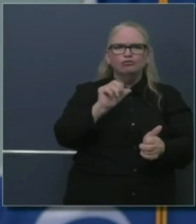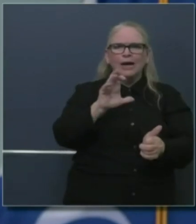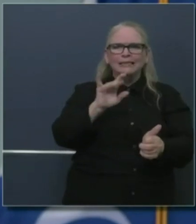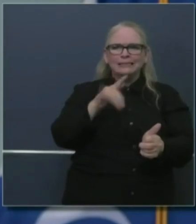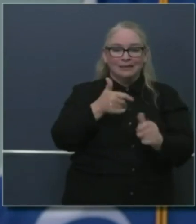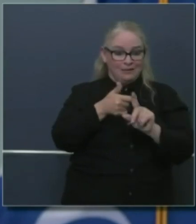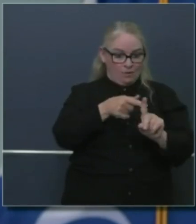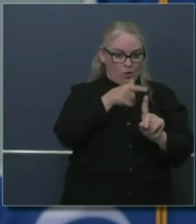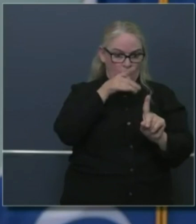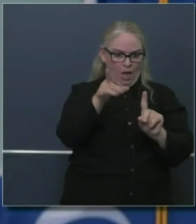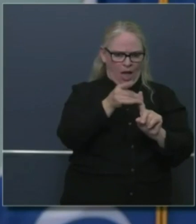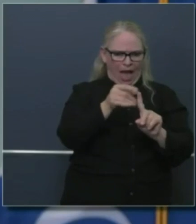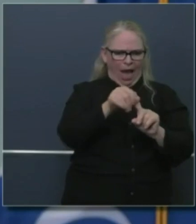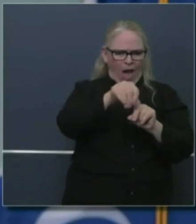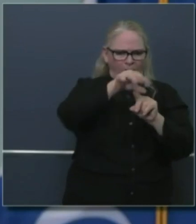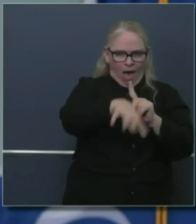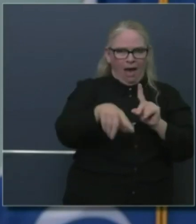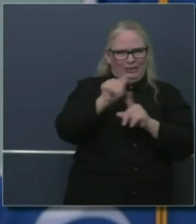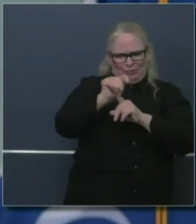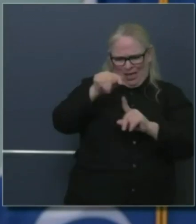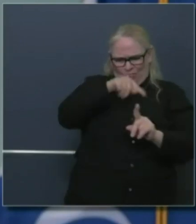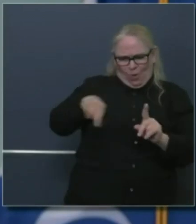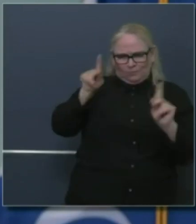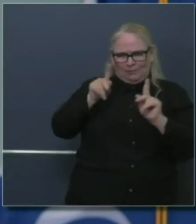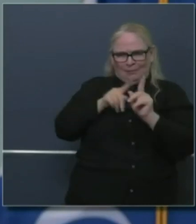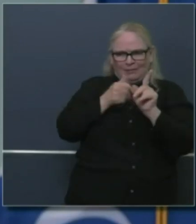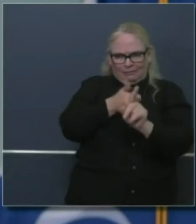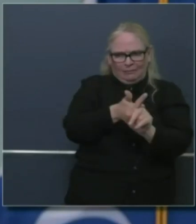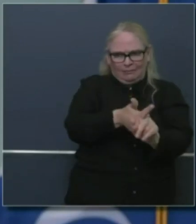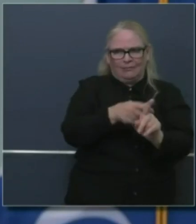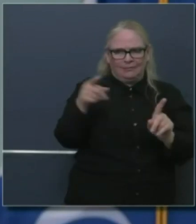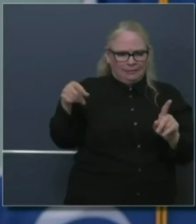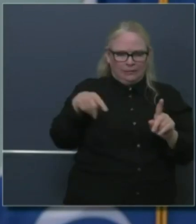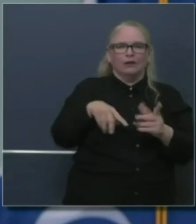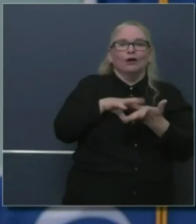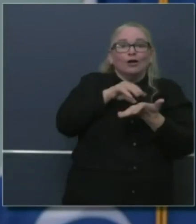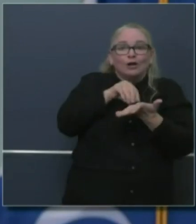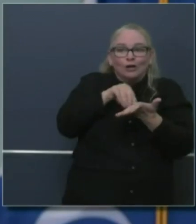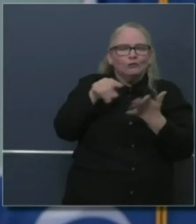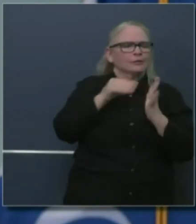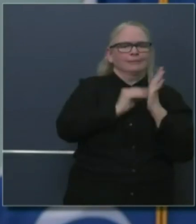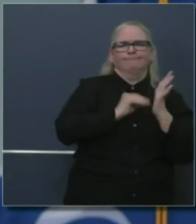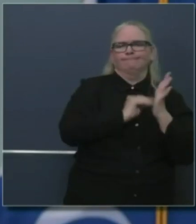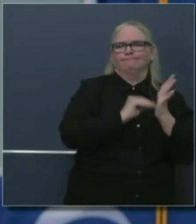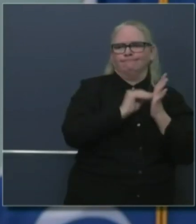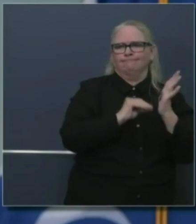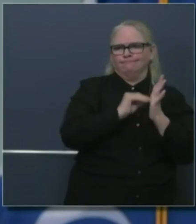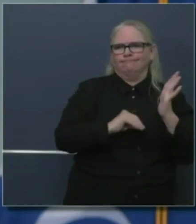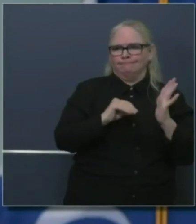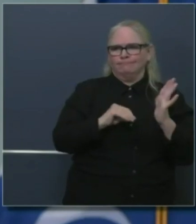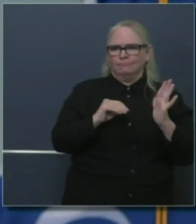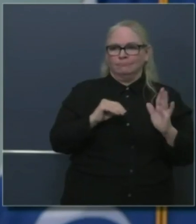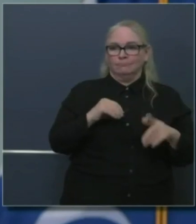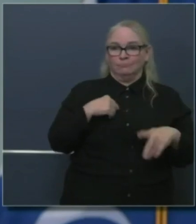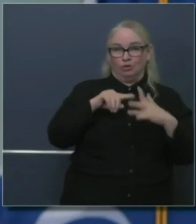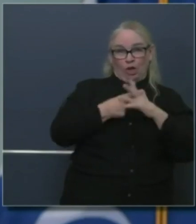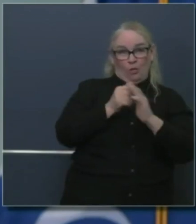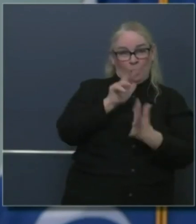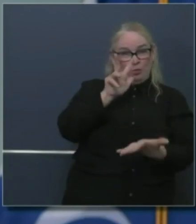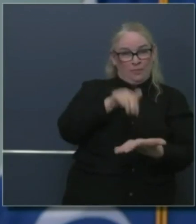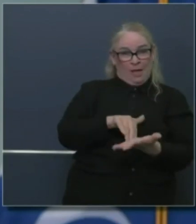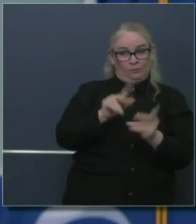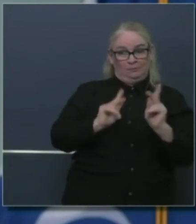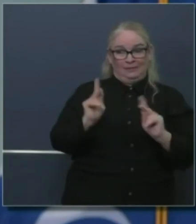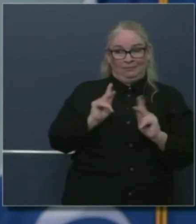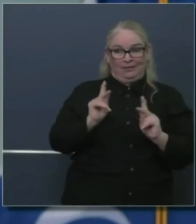detectives, where we're going to try to get 10,000 in our first phase, building on the existing infrastructure of just shy of 3,000 people that are already